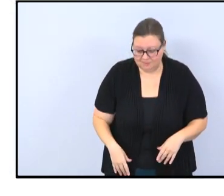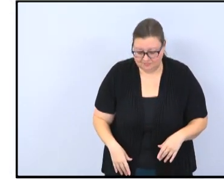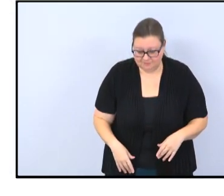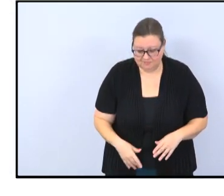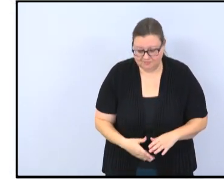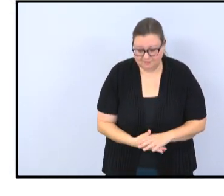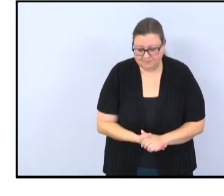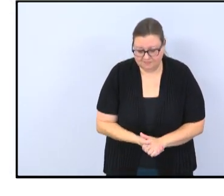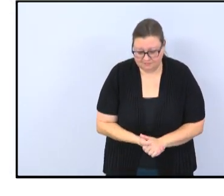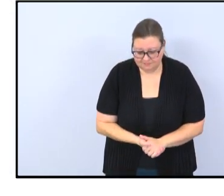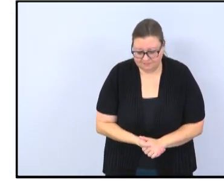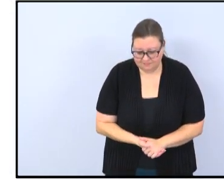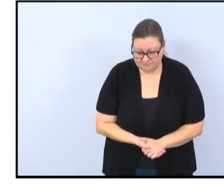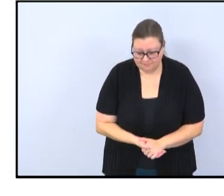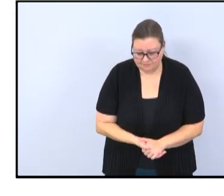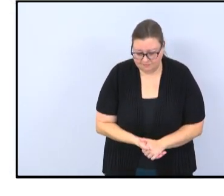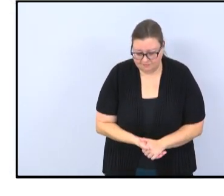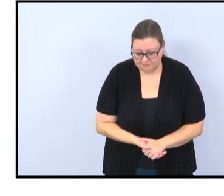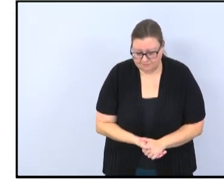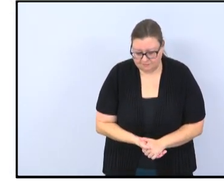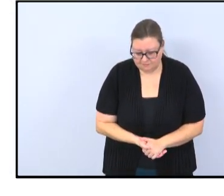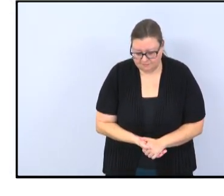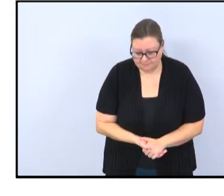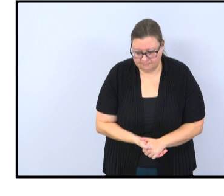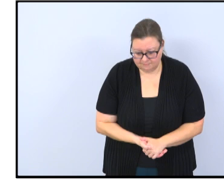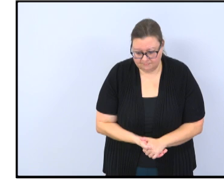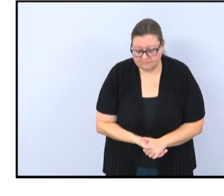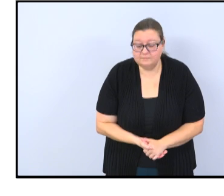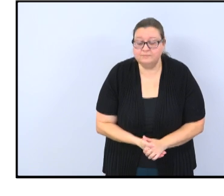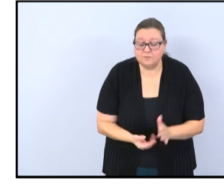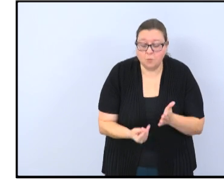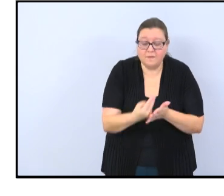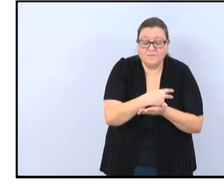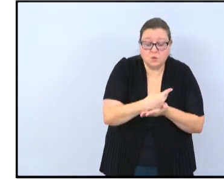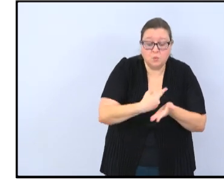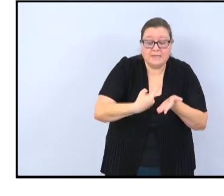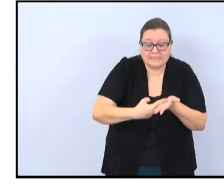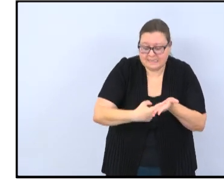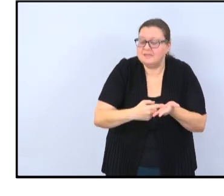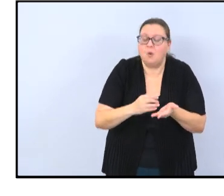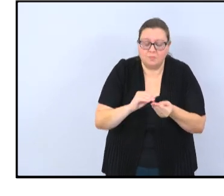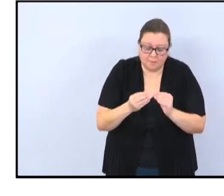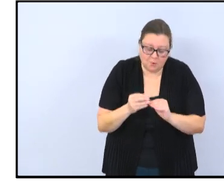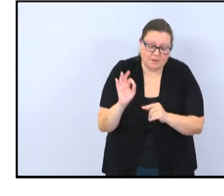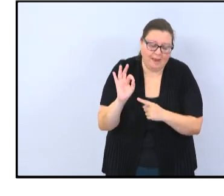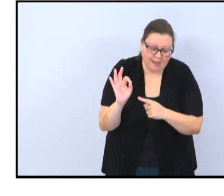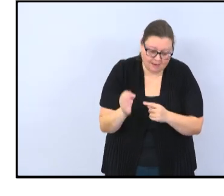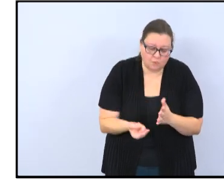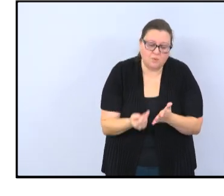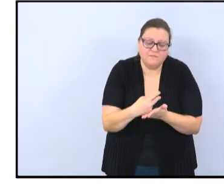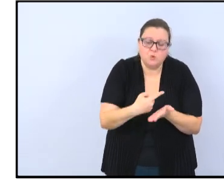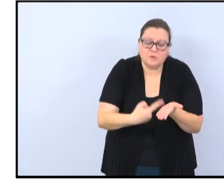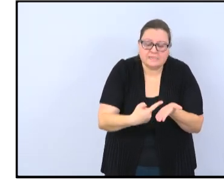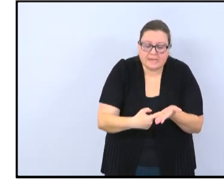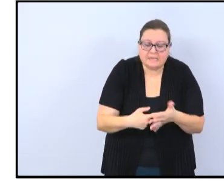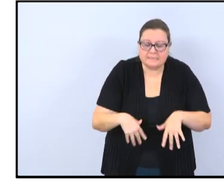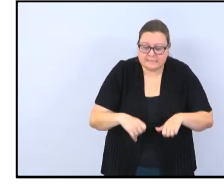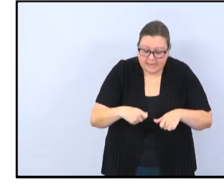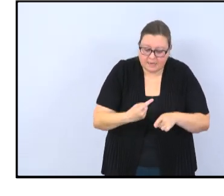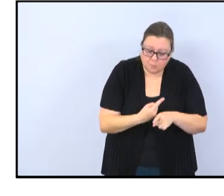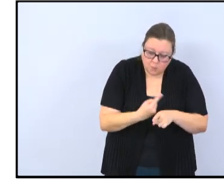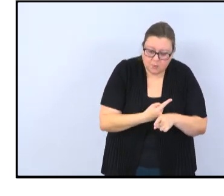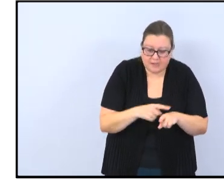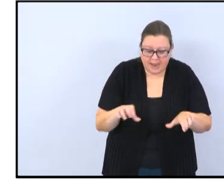I know, Keith is telling me, come on, pull it together stuff. Review, discuss, and, okay, we're gonna move on to item number 9, review, discuss, take appropriate